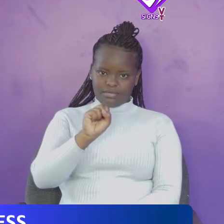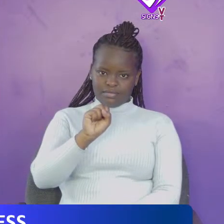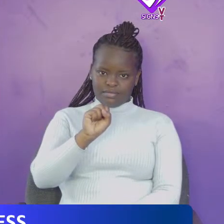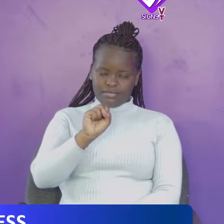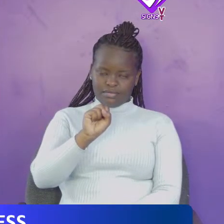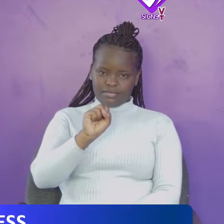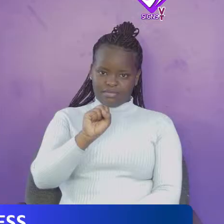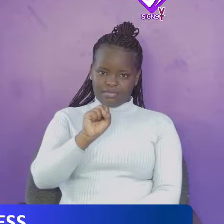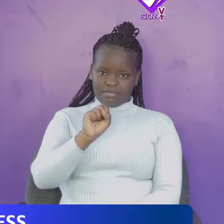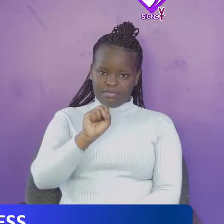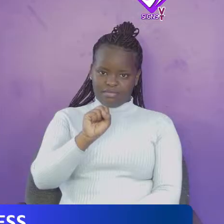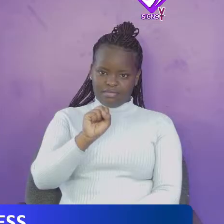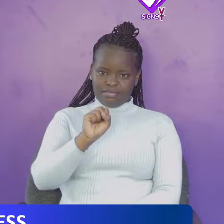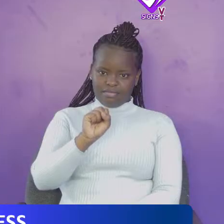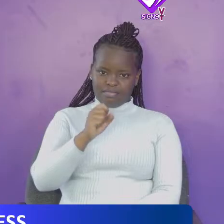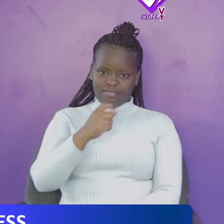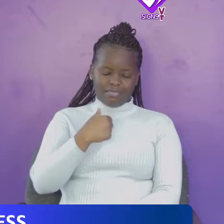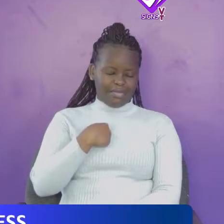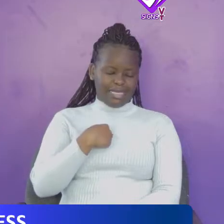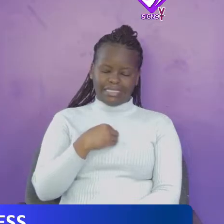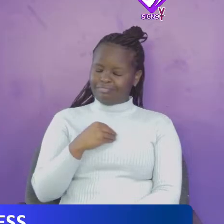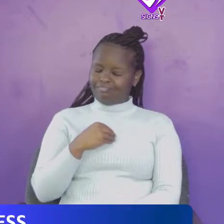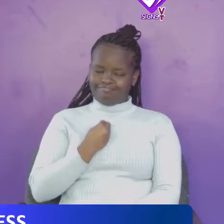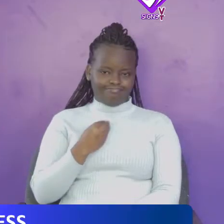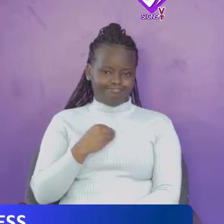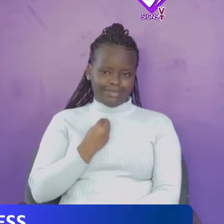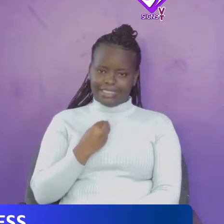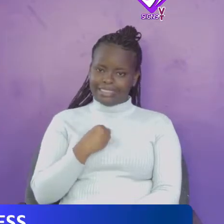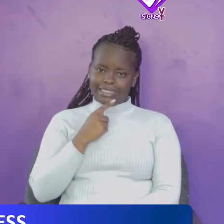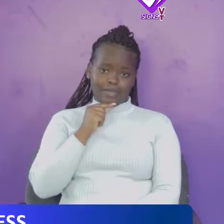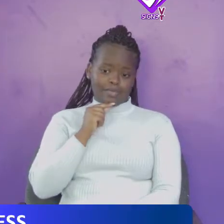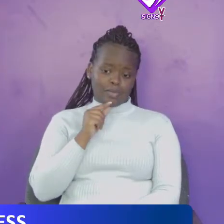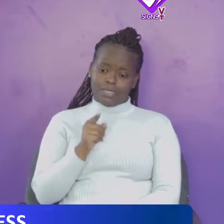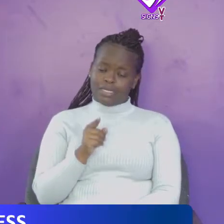I really pitied the young man, the young boy, because